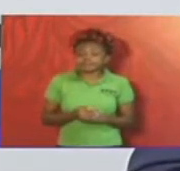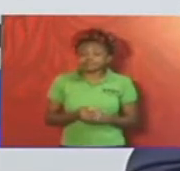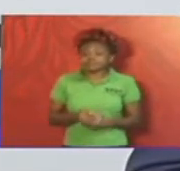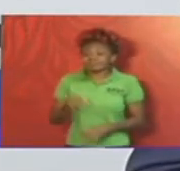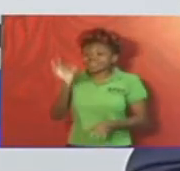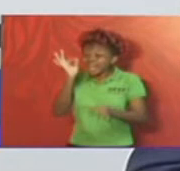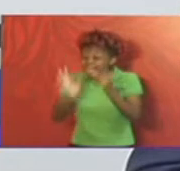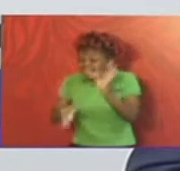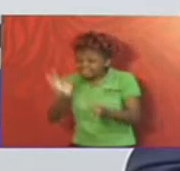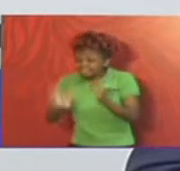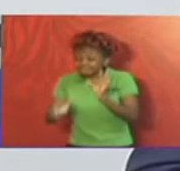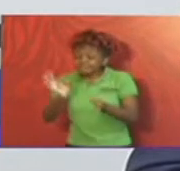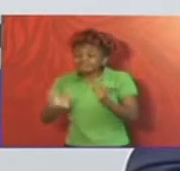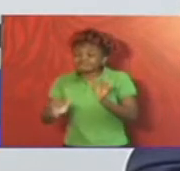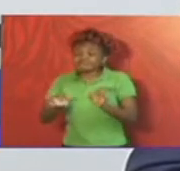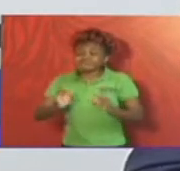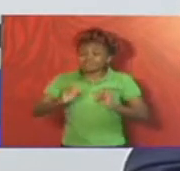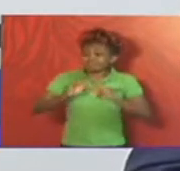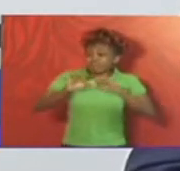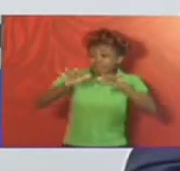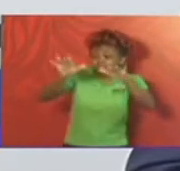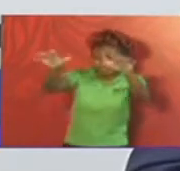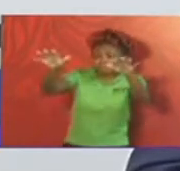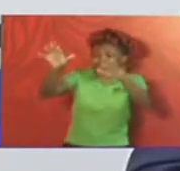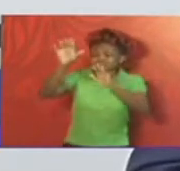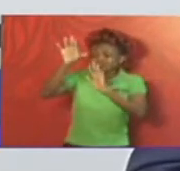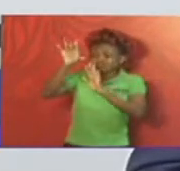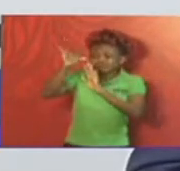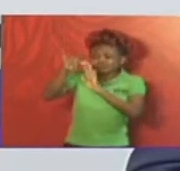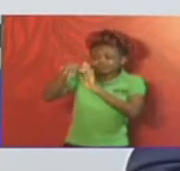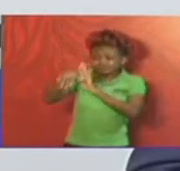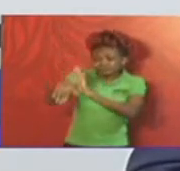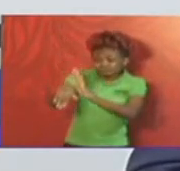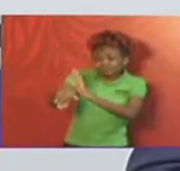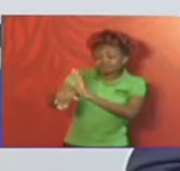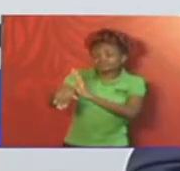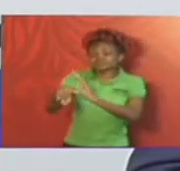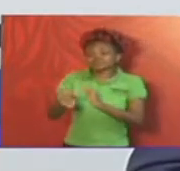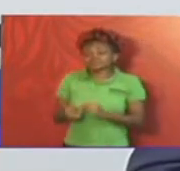are good, that personal services will be